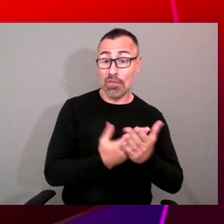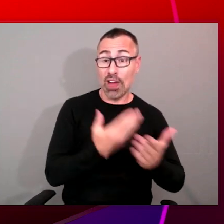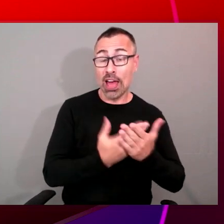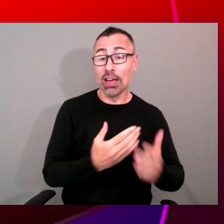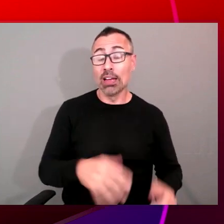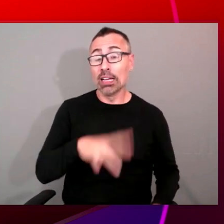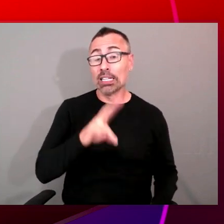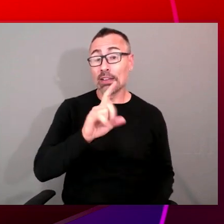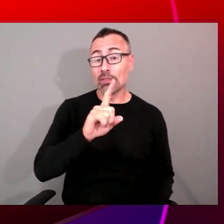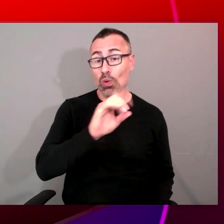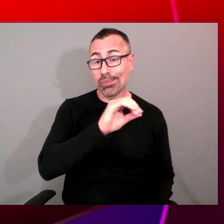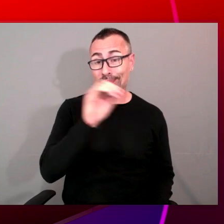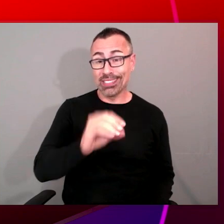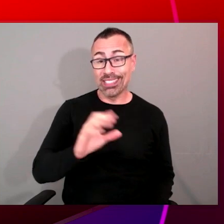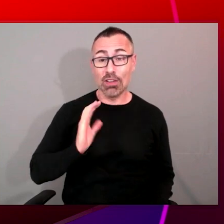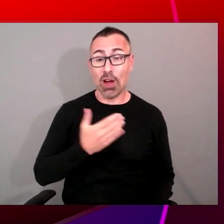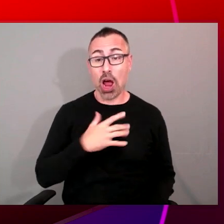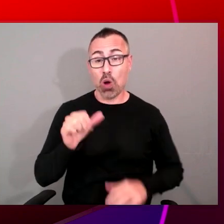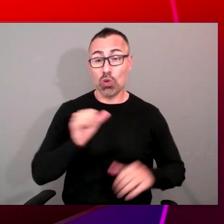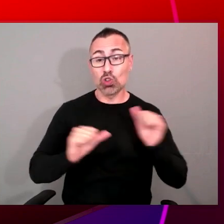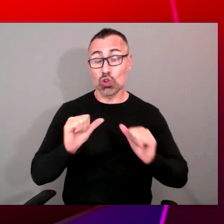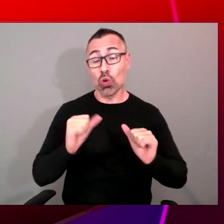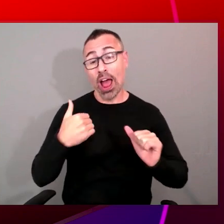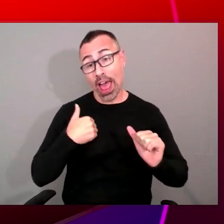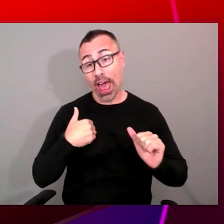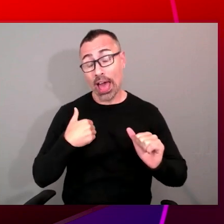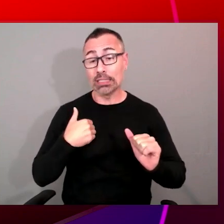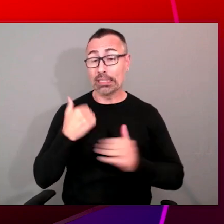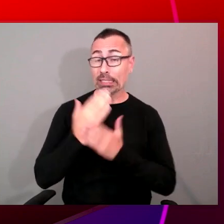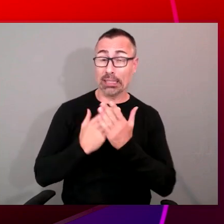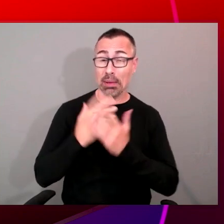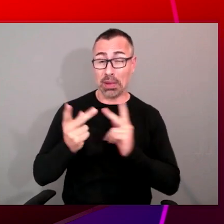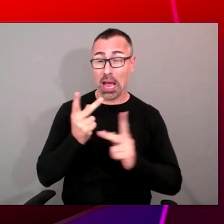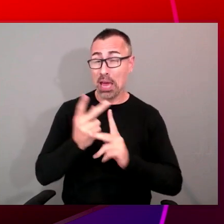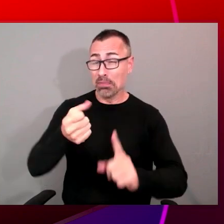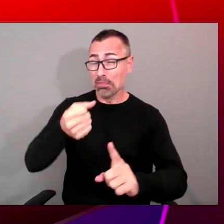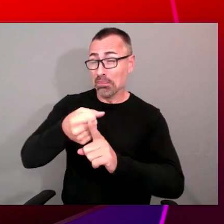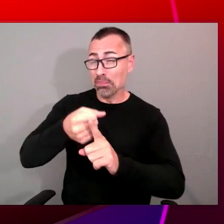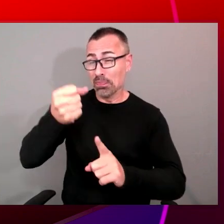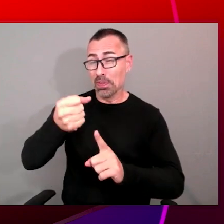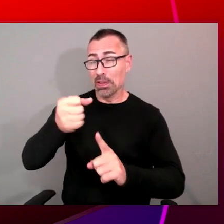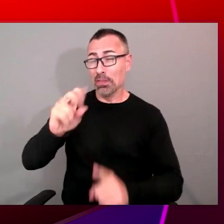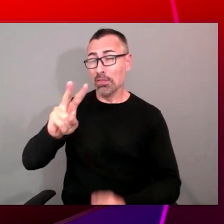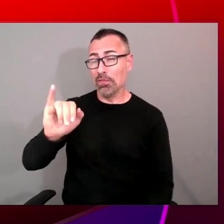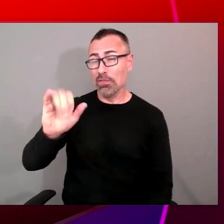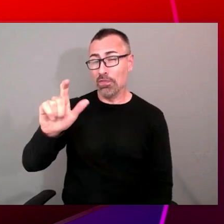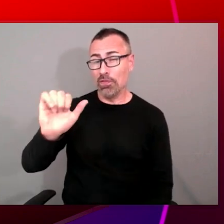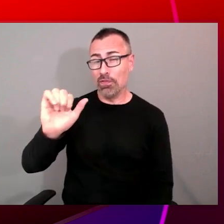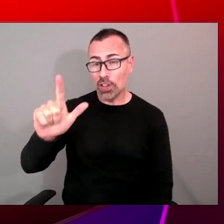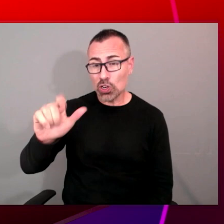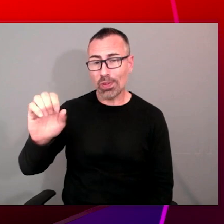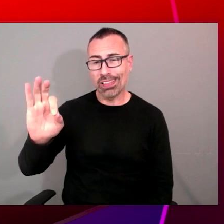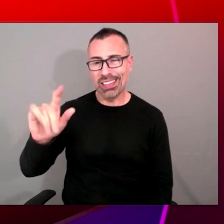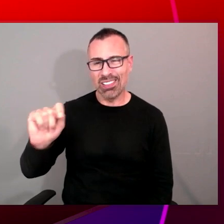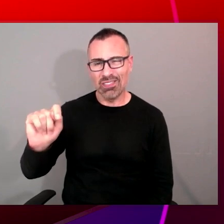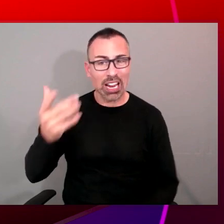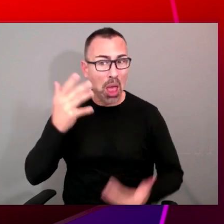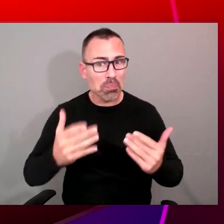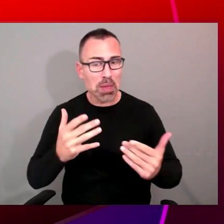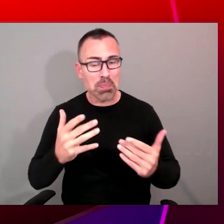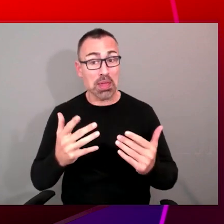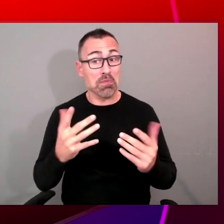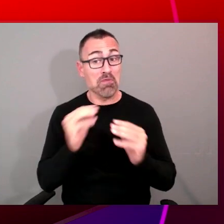of visual effect to it. But that might be as simple as a blemish fix or as full